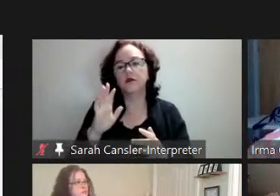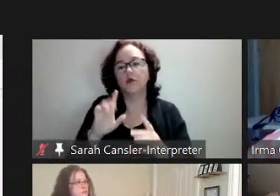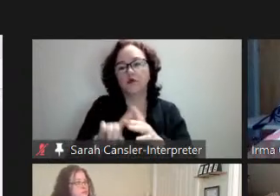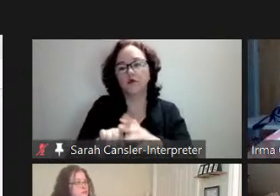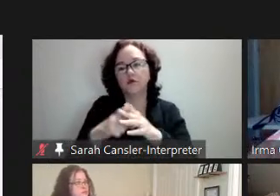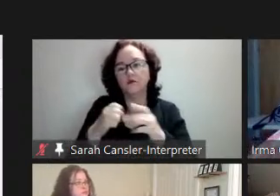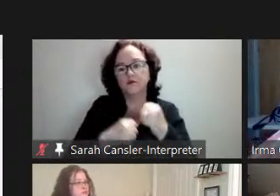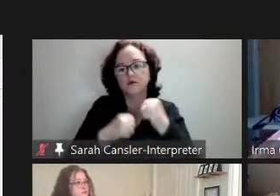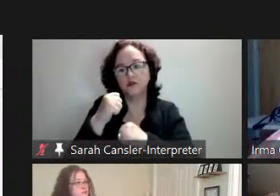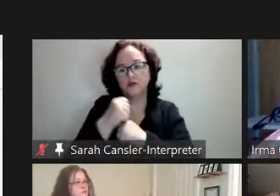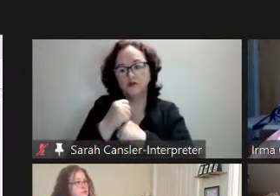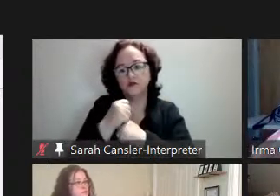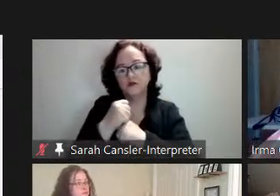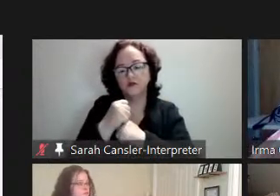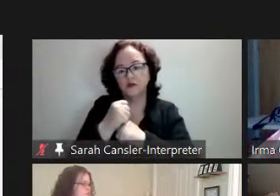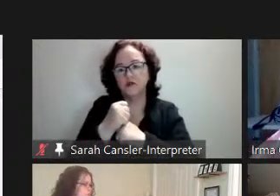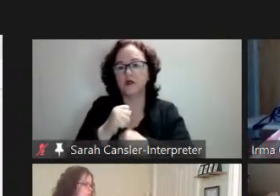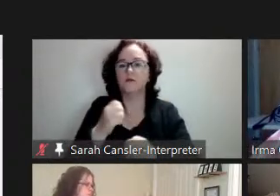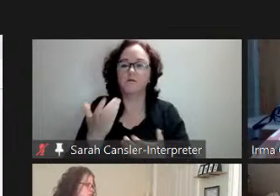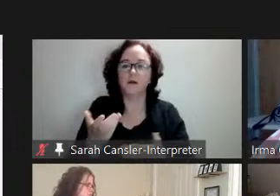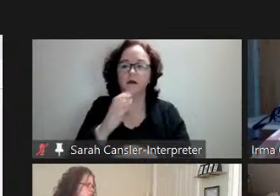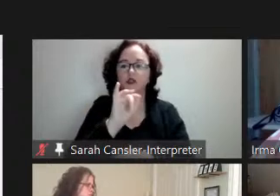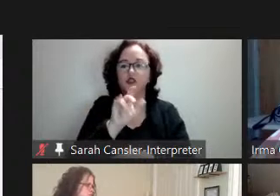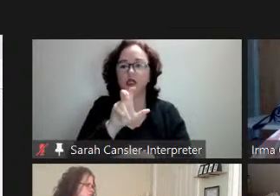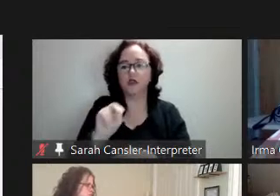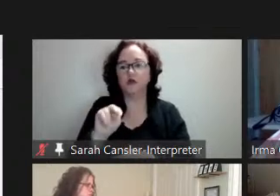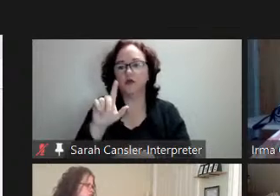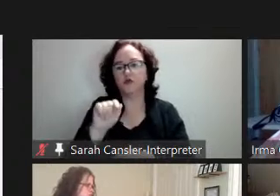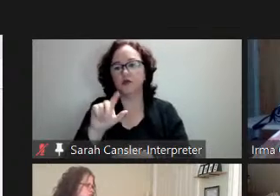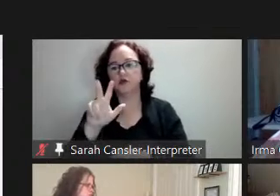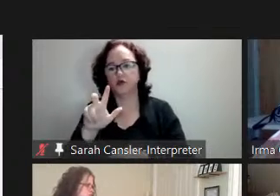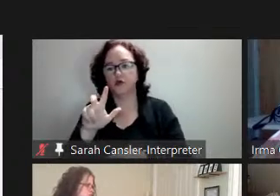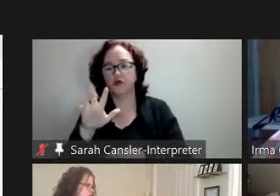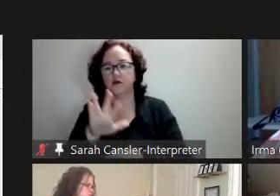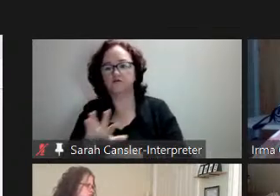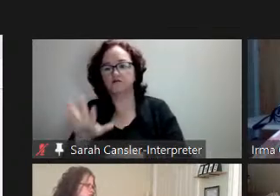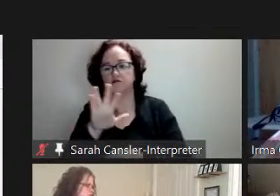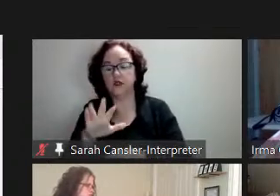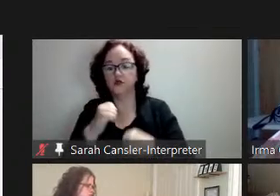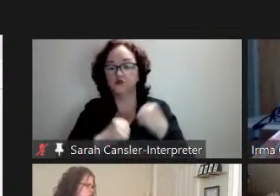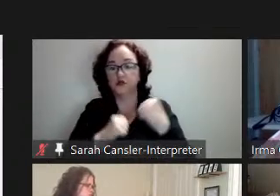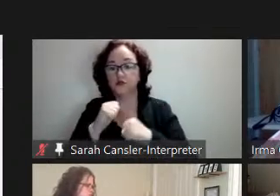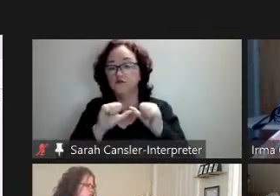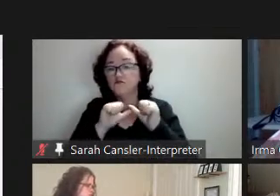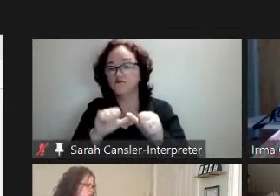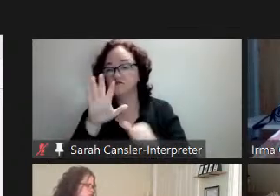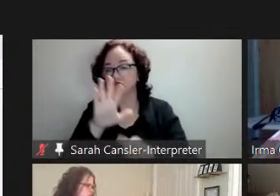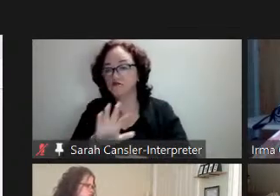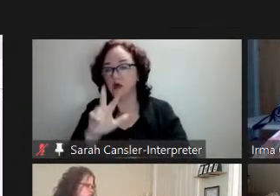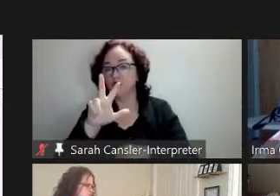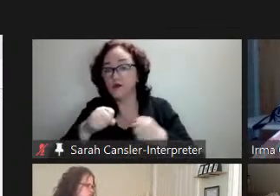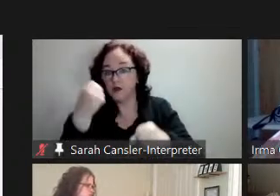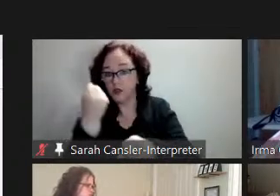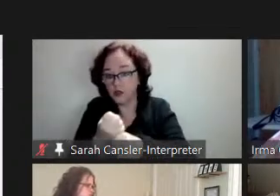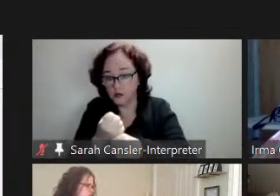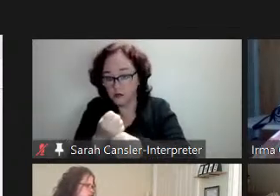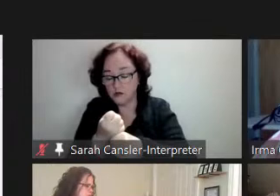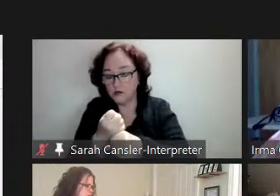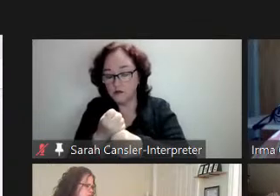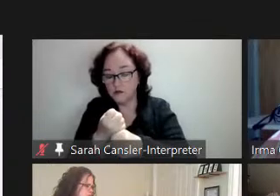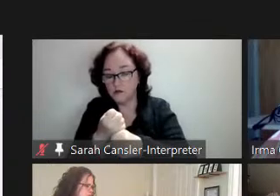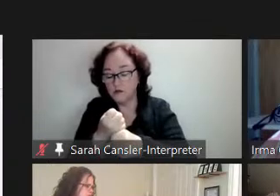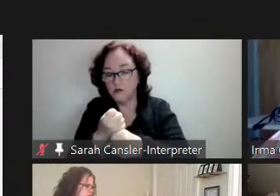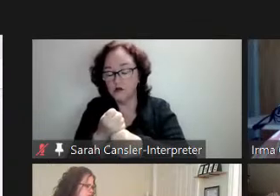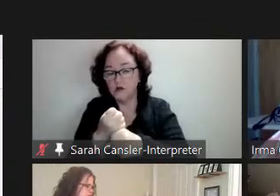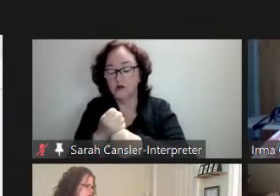early 2023. Construction will last approximately 3 years, during which time the elevated